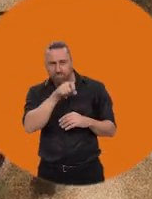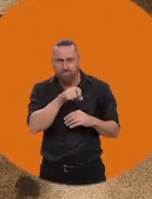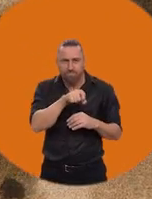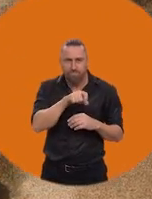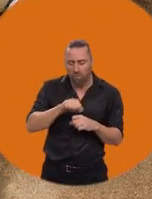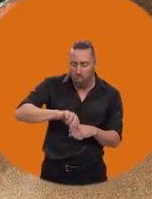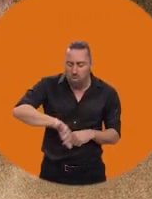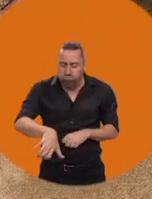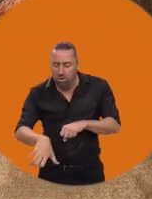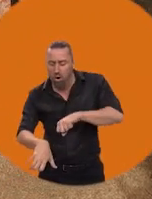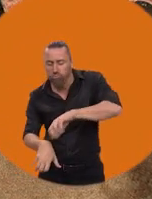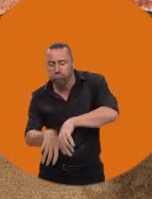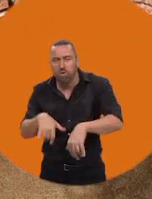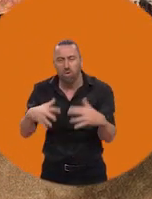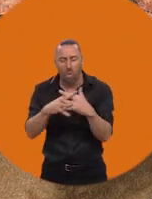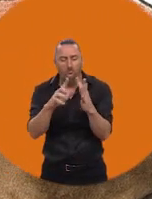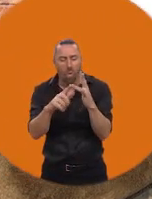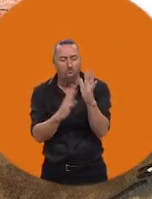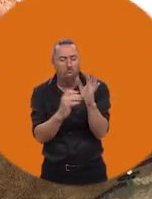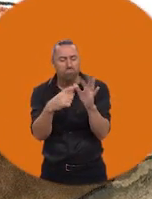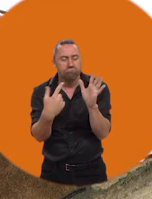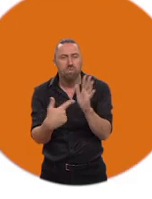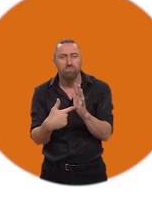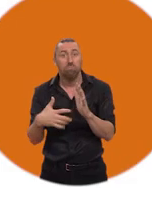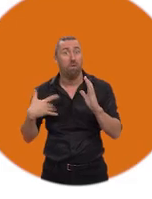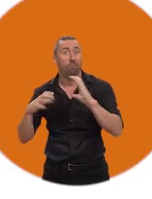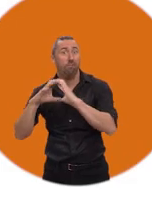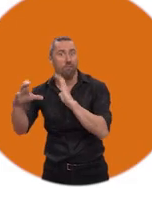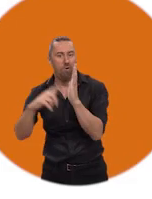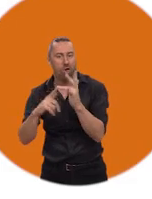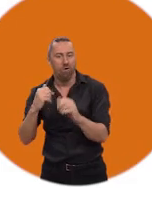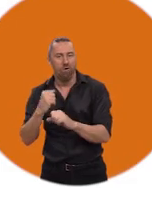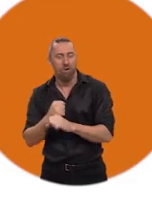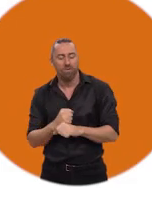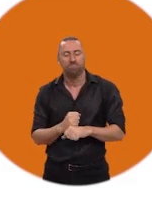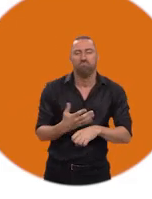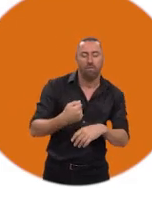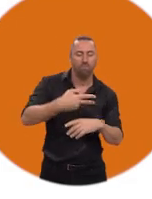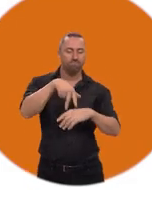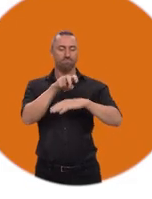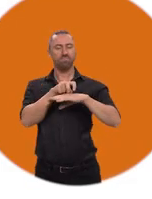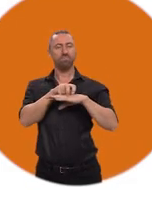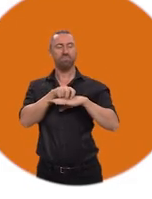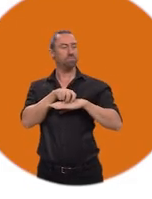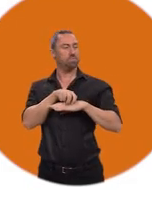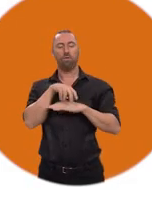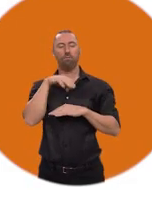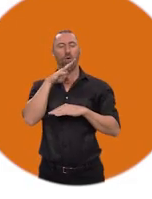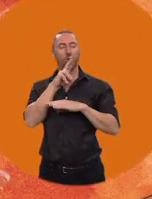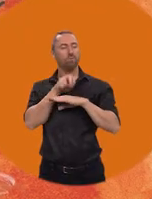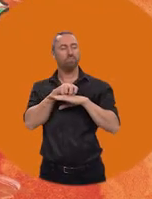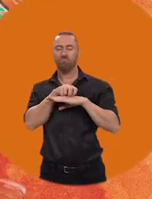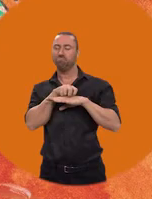The burrowing wombat, who lived in a log. A beautiful, slippery, green tree frog.